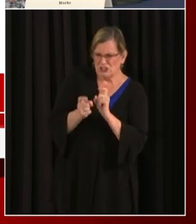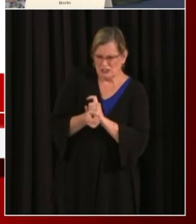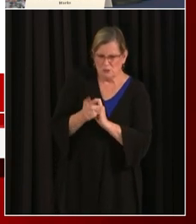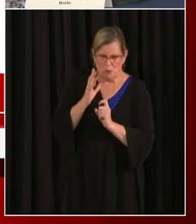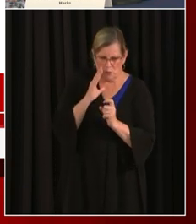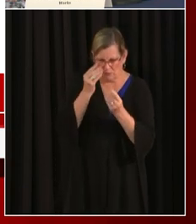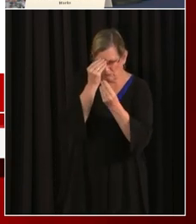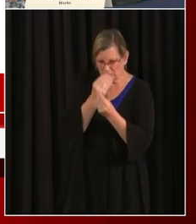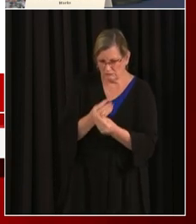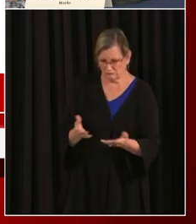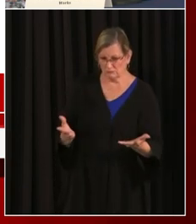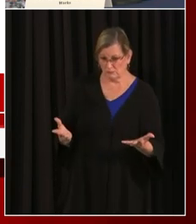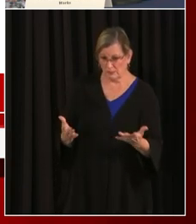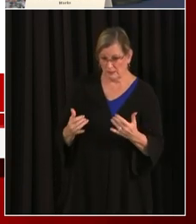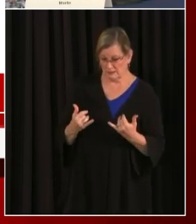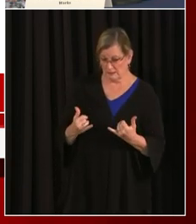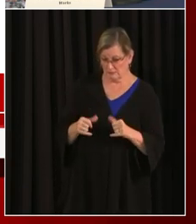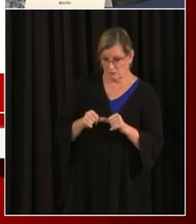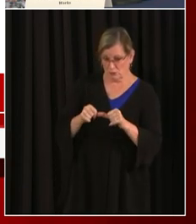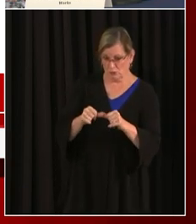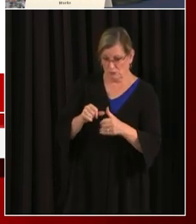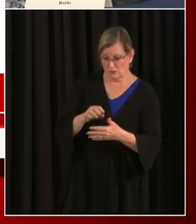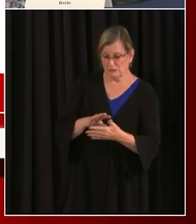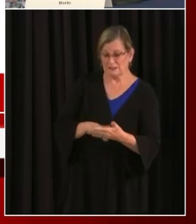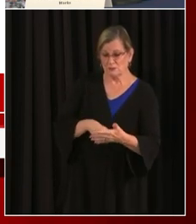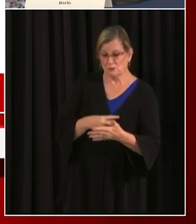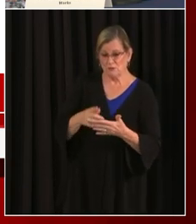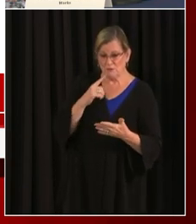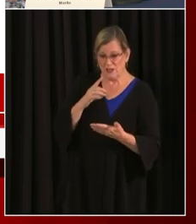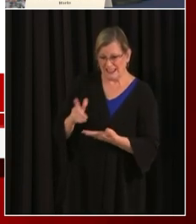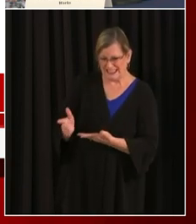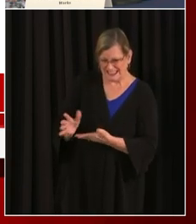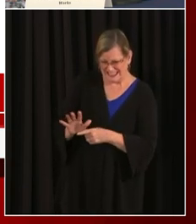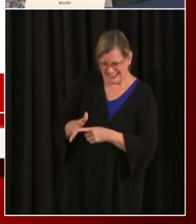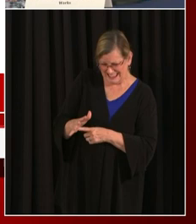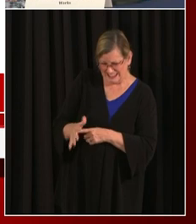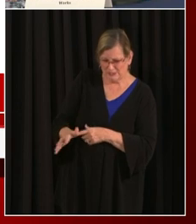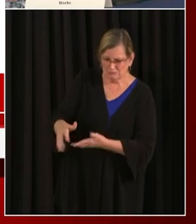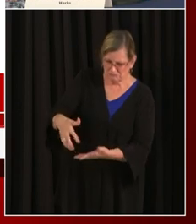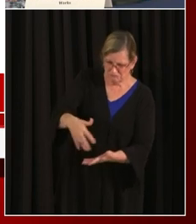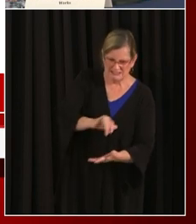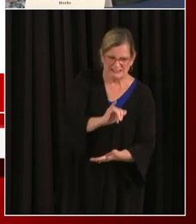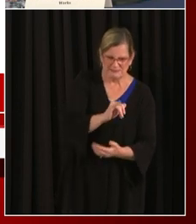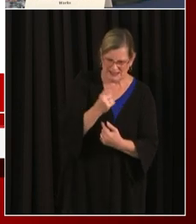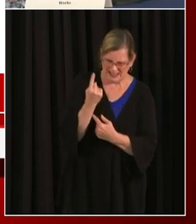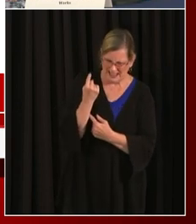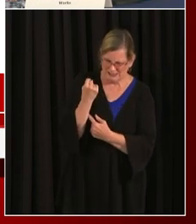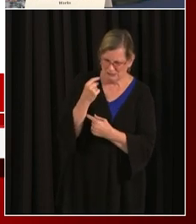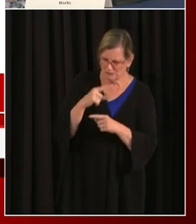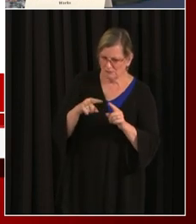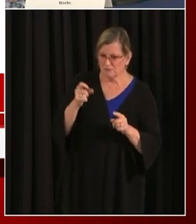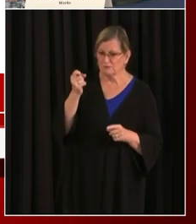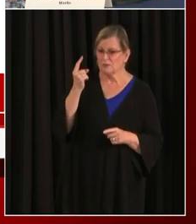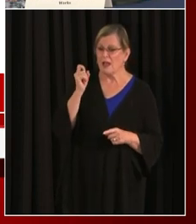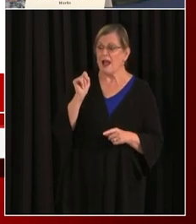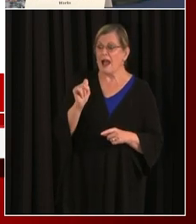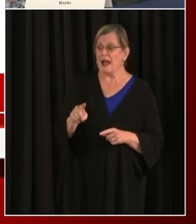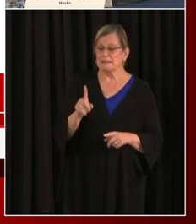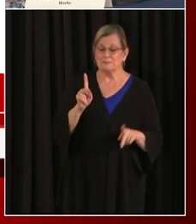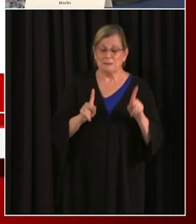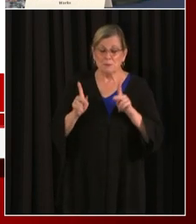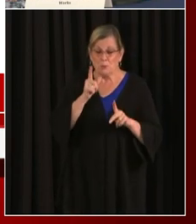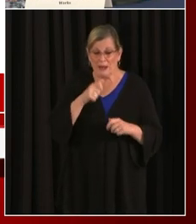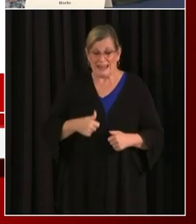will maintain the current schedule of collecting leaves, just as it was last year. However, we are going to ask residents this year to